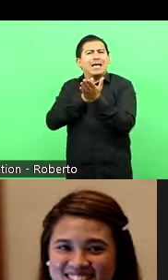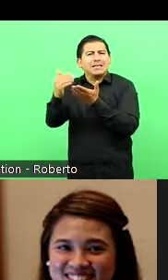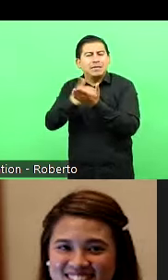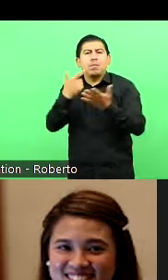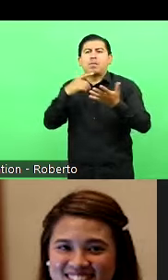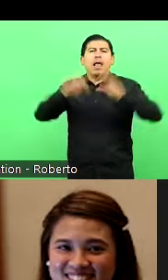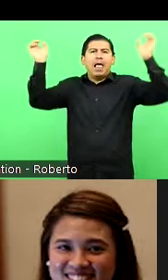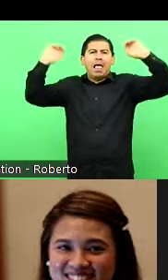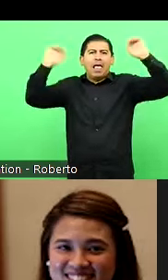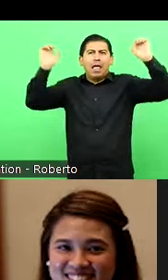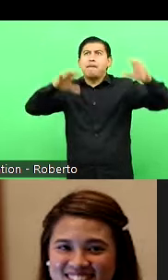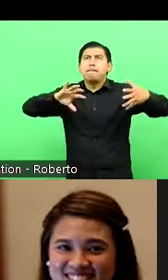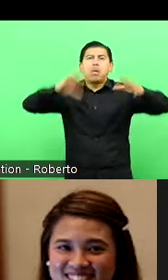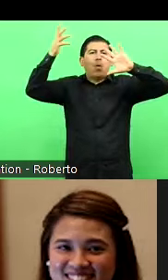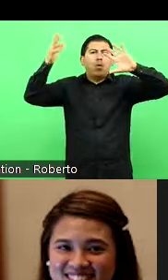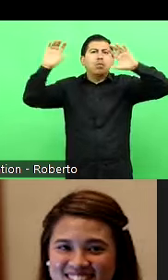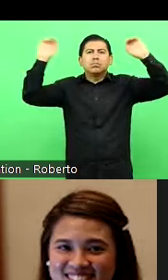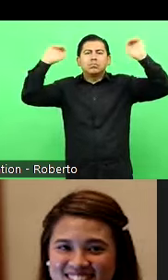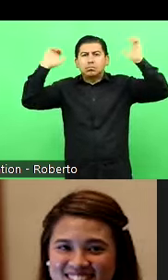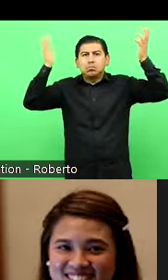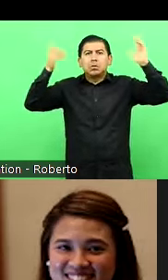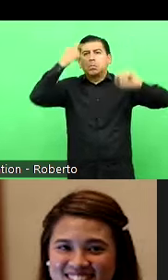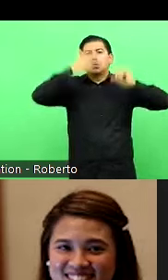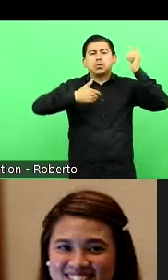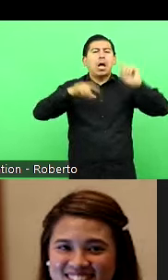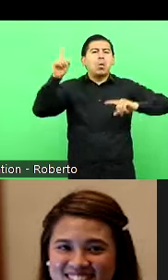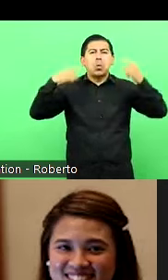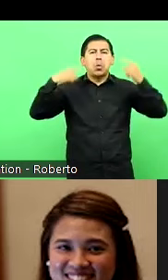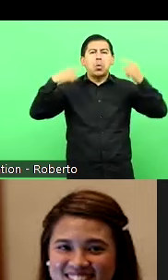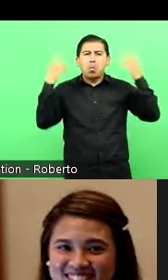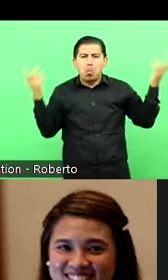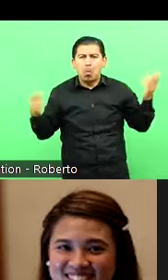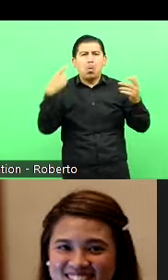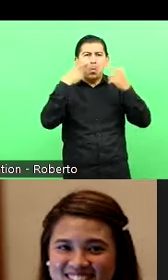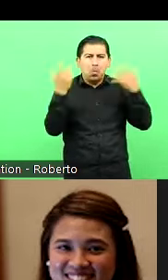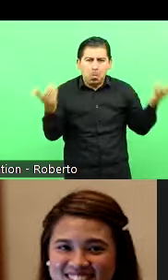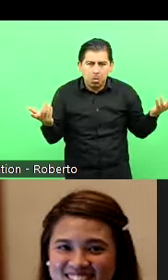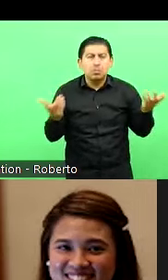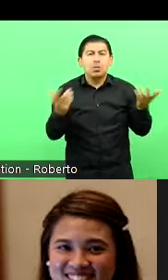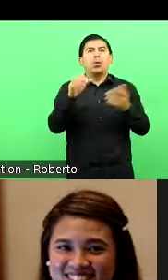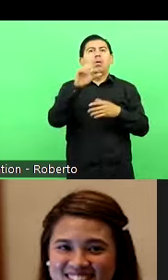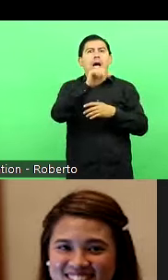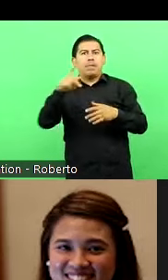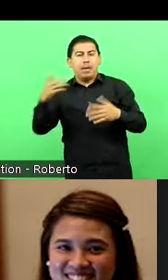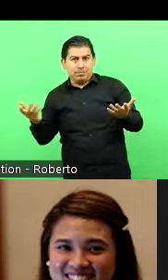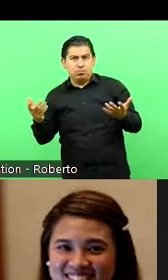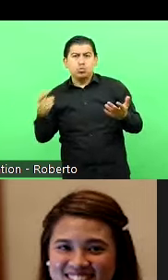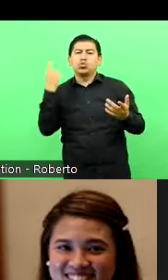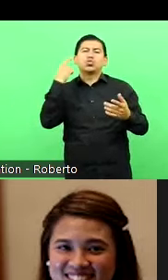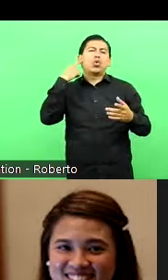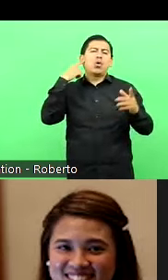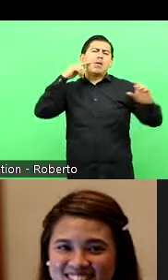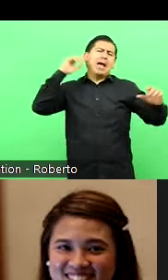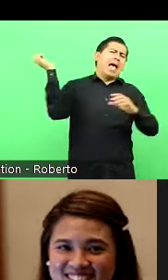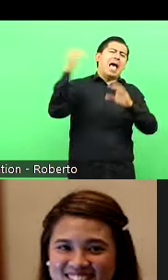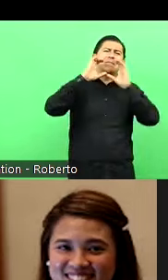not just use sirens, but we also use different methods to access the whole of the population. And of